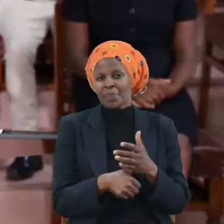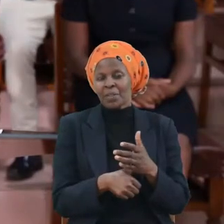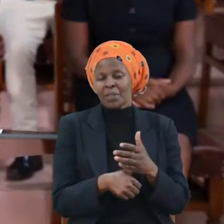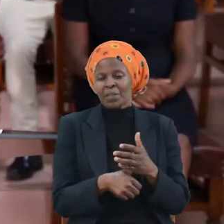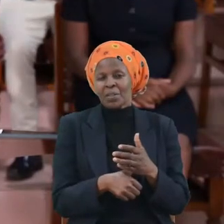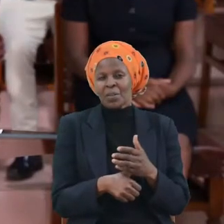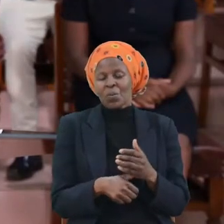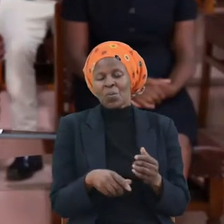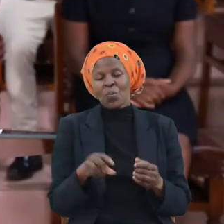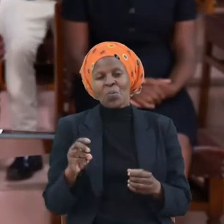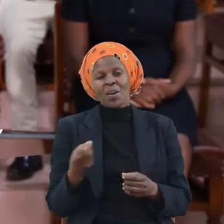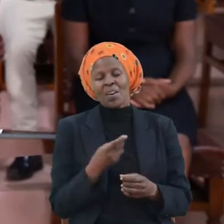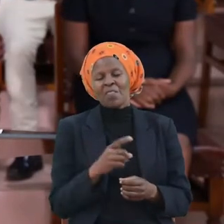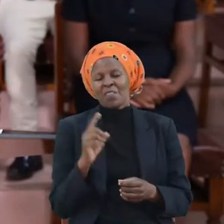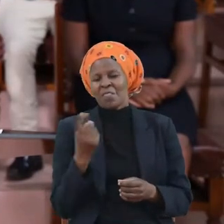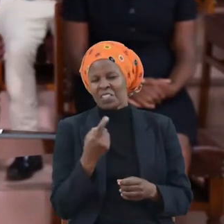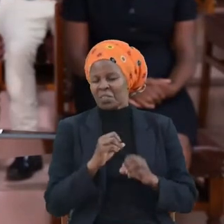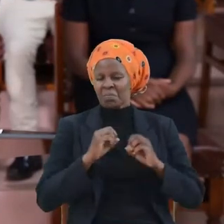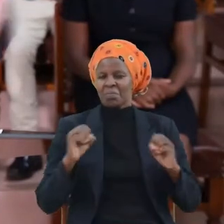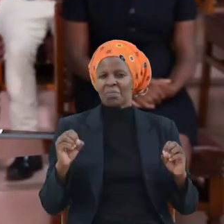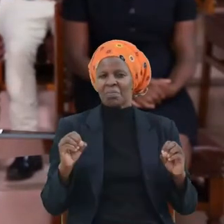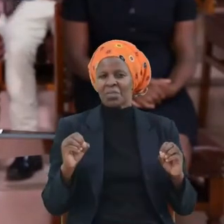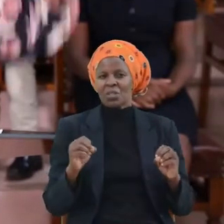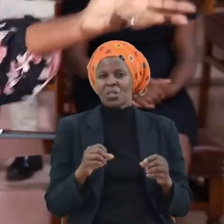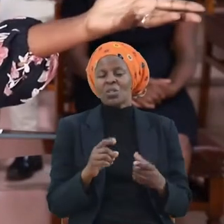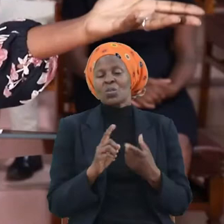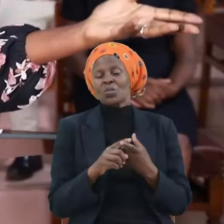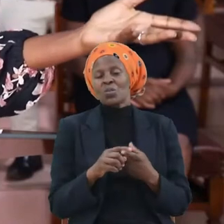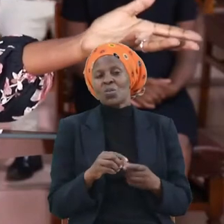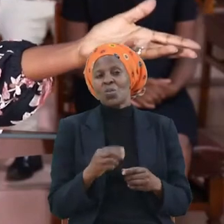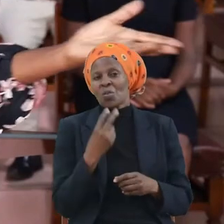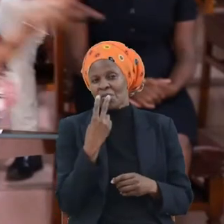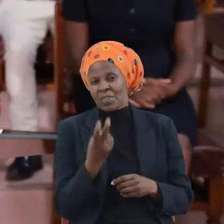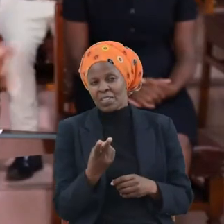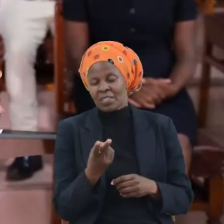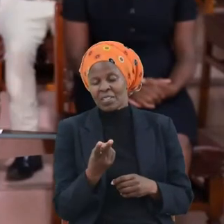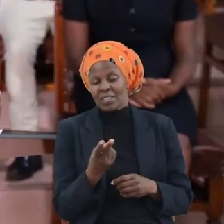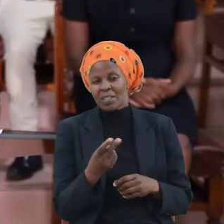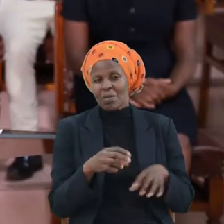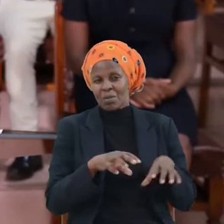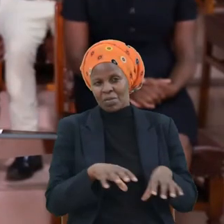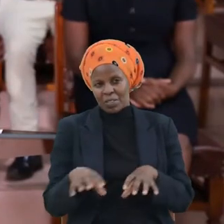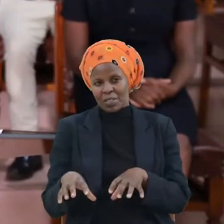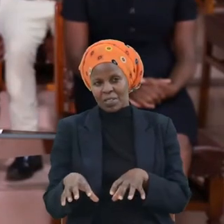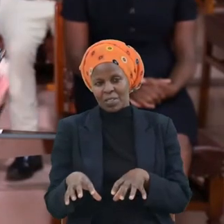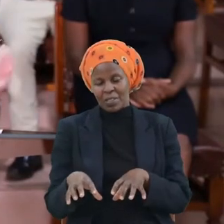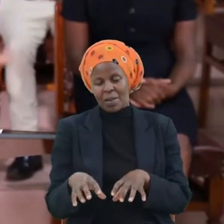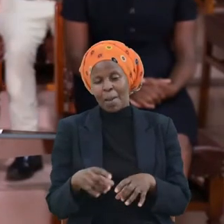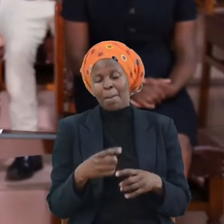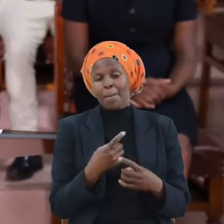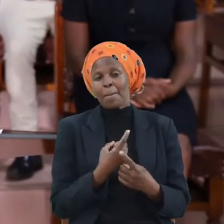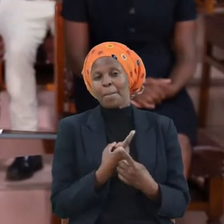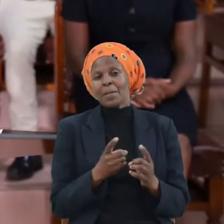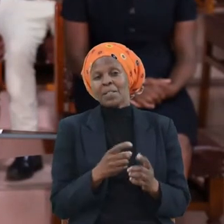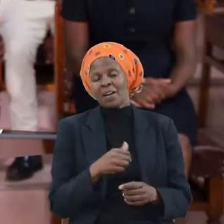first. We are not the first people to face challenges. Some have faced challenges and they have conquered.